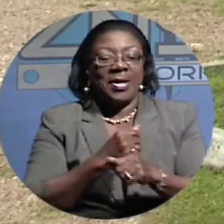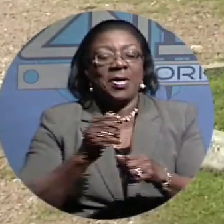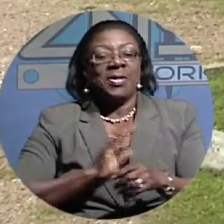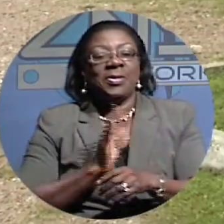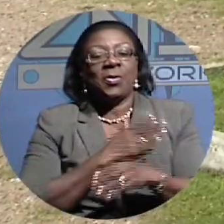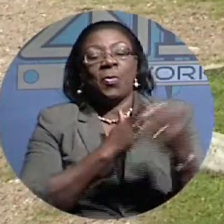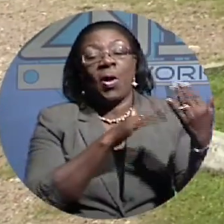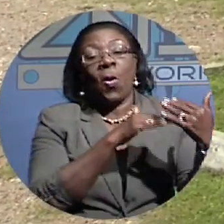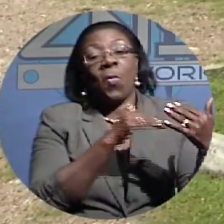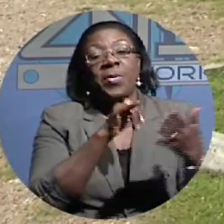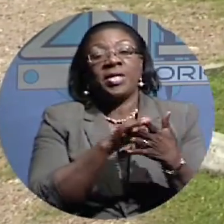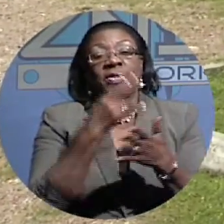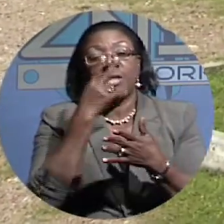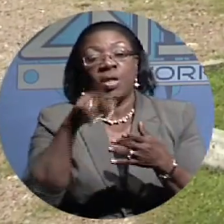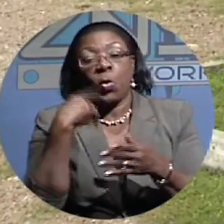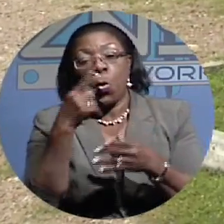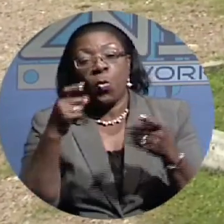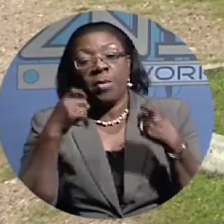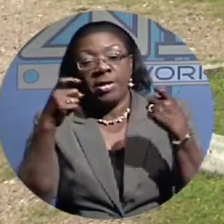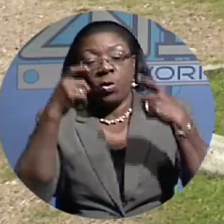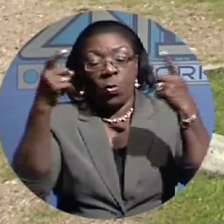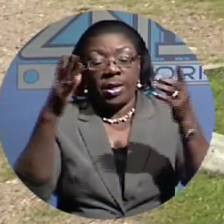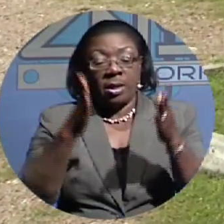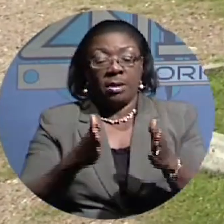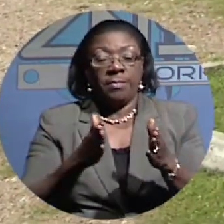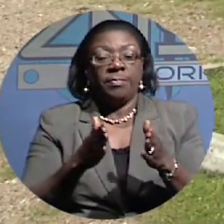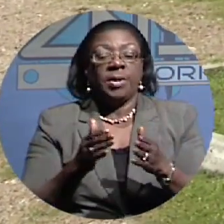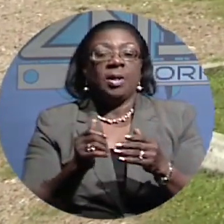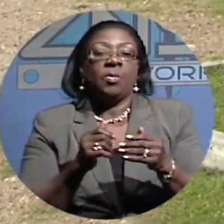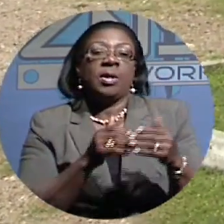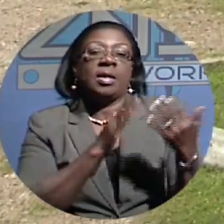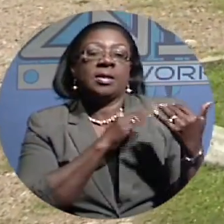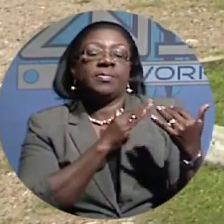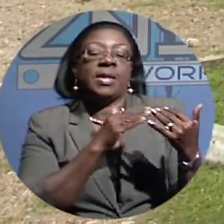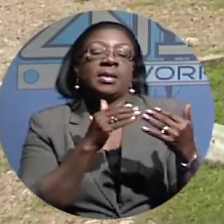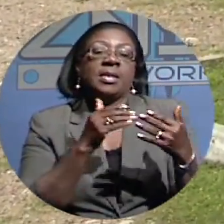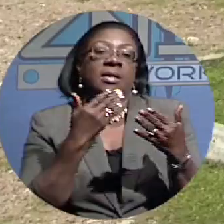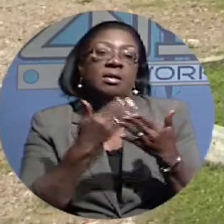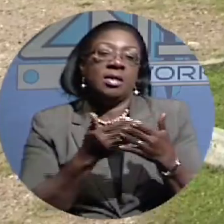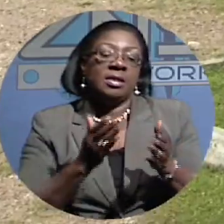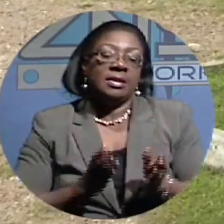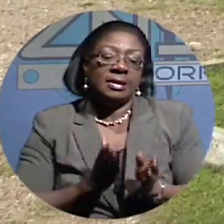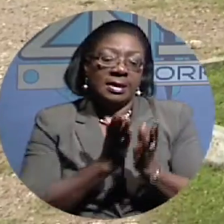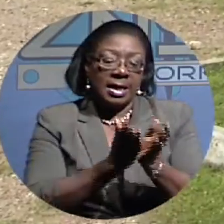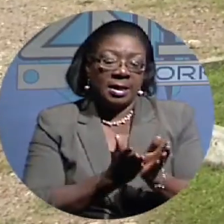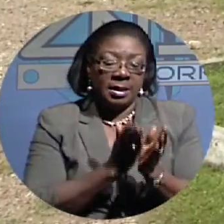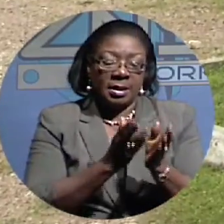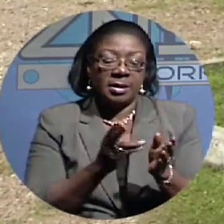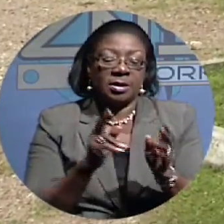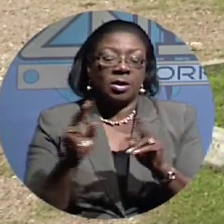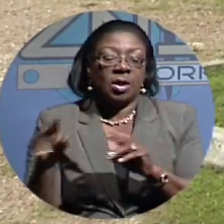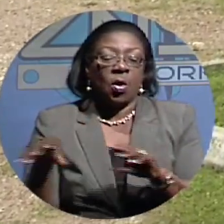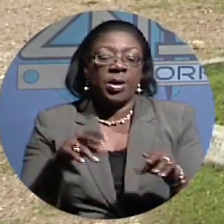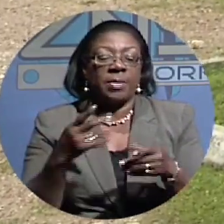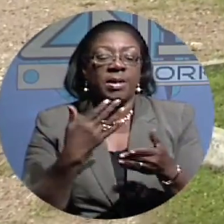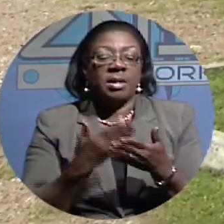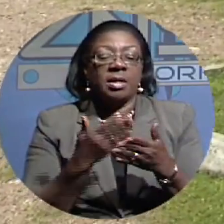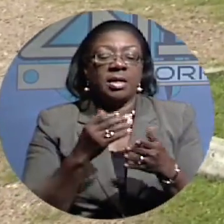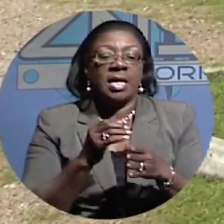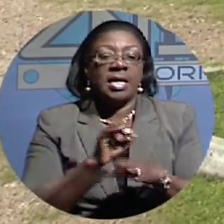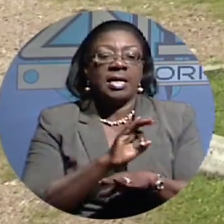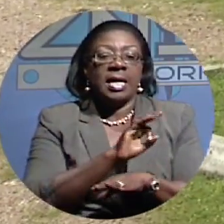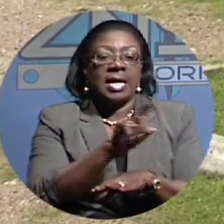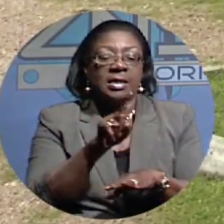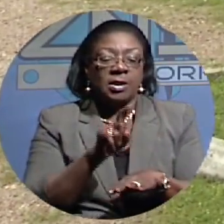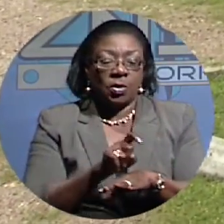hoping to see who's going to be the champion. We have great anticipation of competitive sailing, and we know it's going to be good in Farmers Key